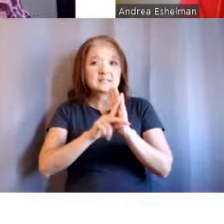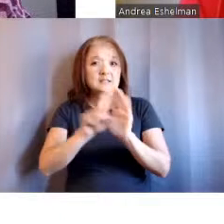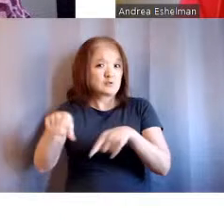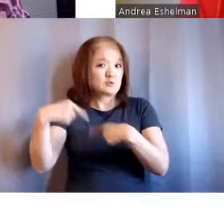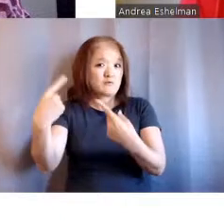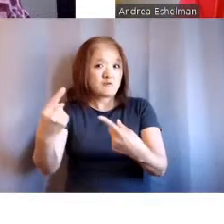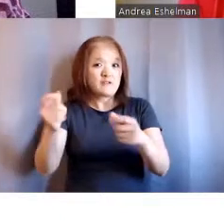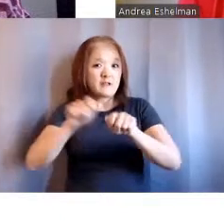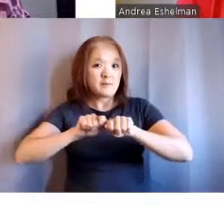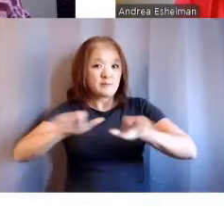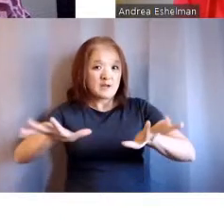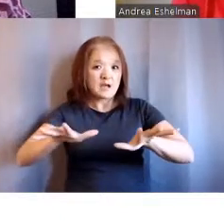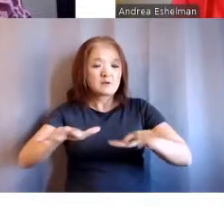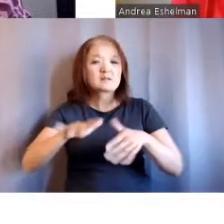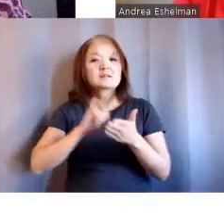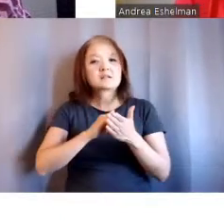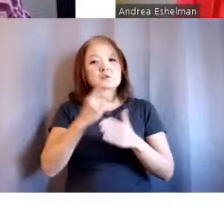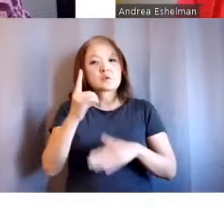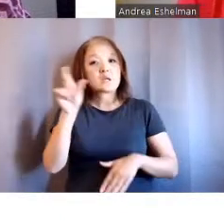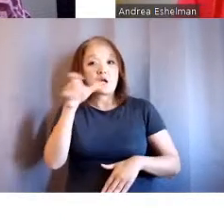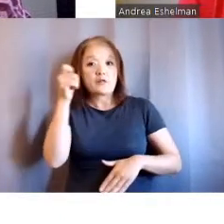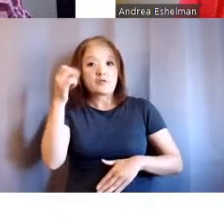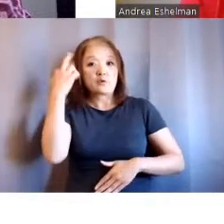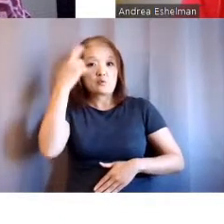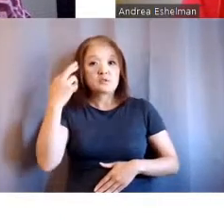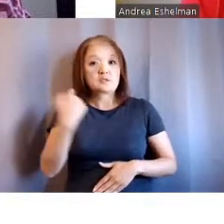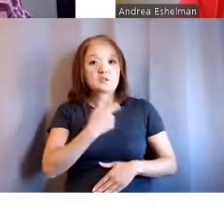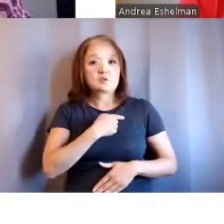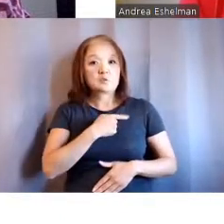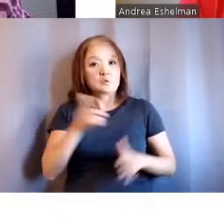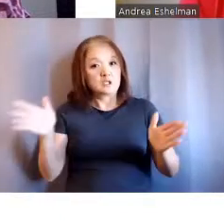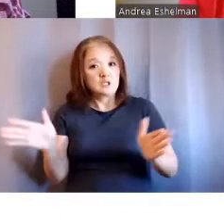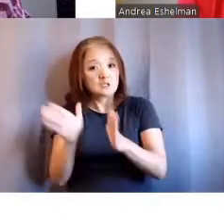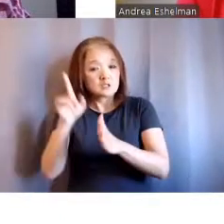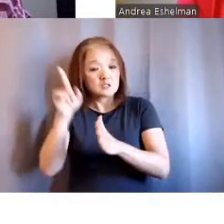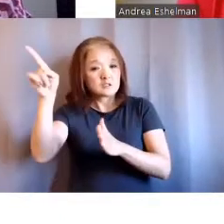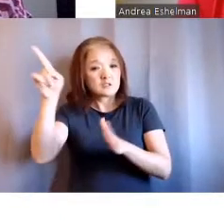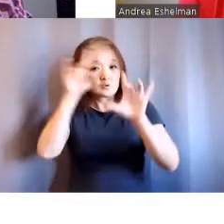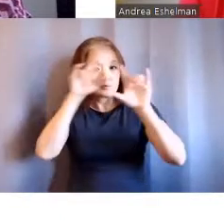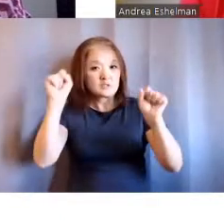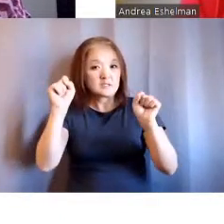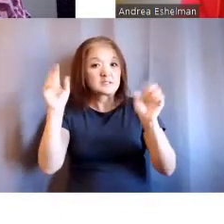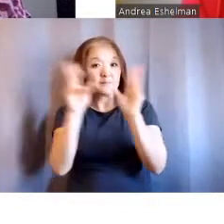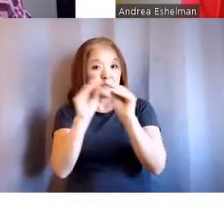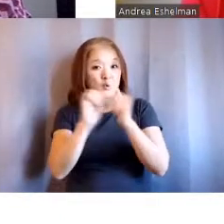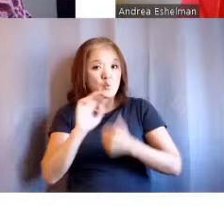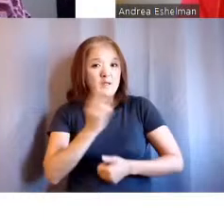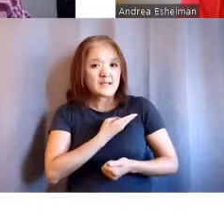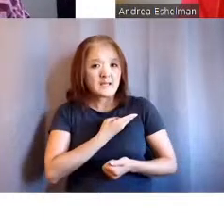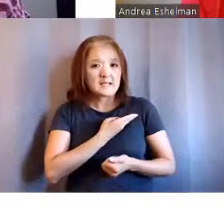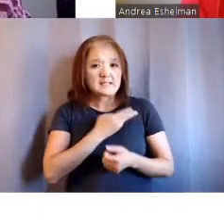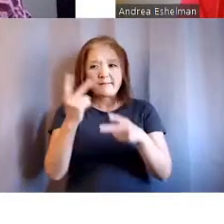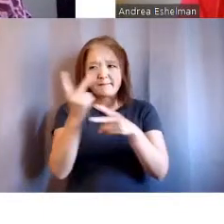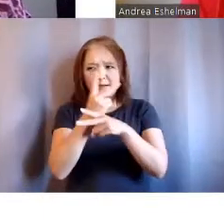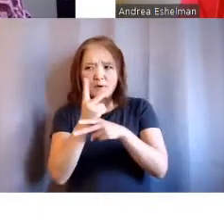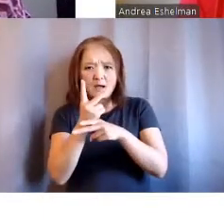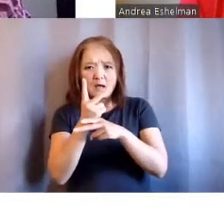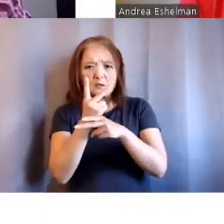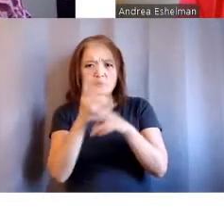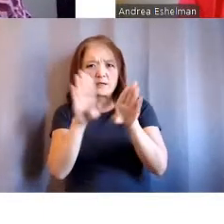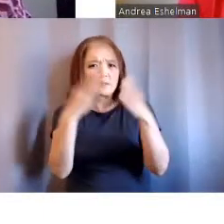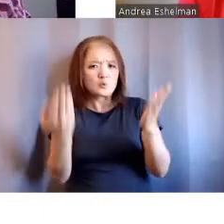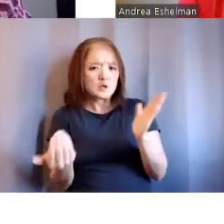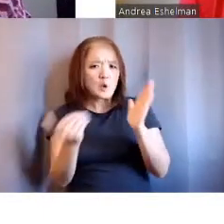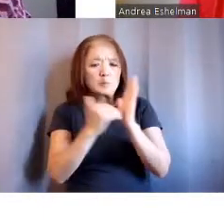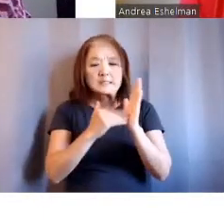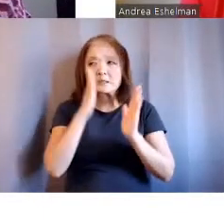And so that is one of the other reasons why we're really pushing the superintendent to meet with us and work out what the reopening will look like, so that in